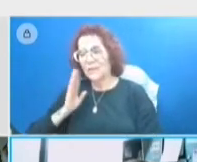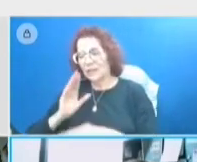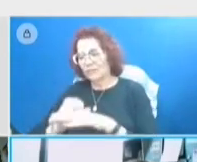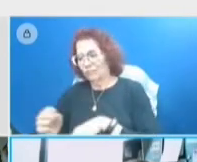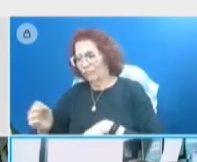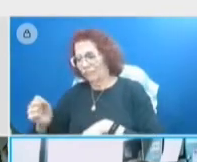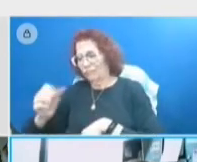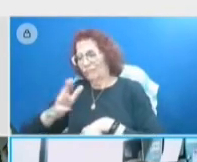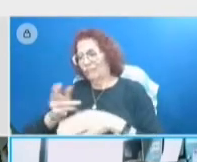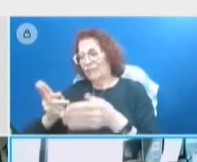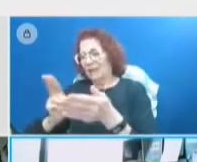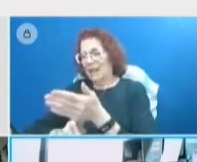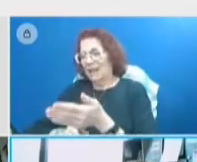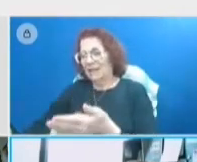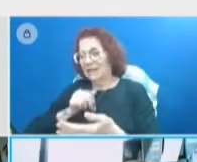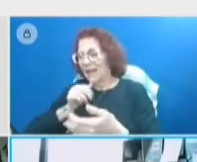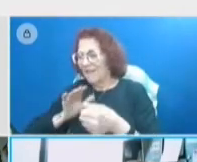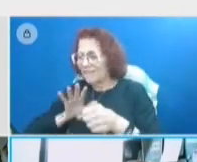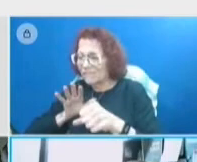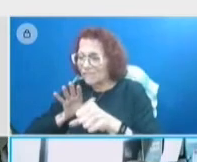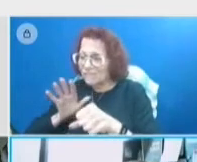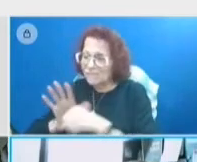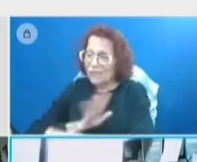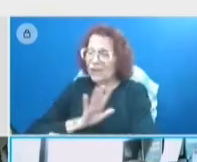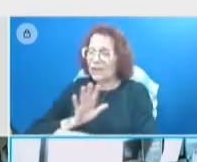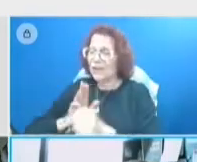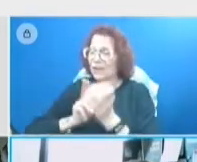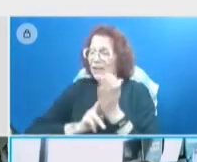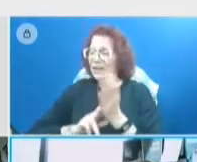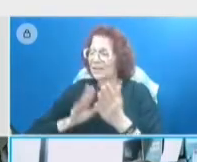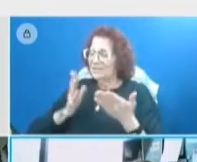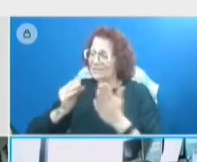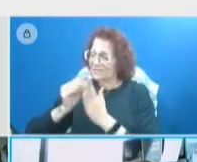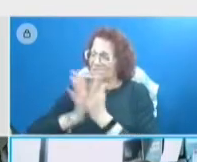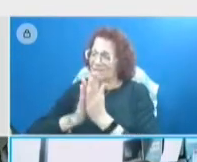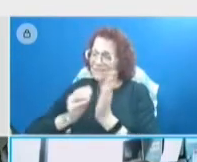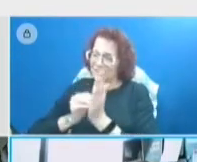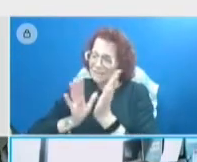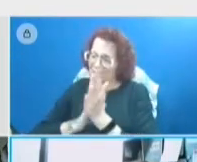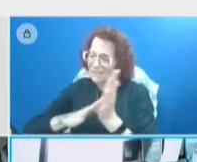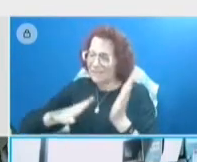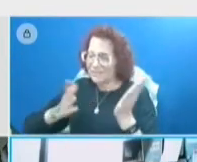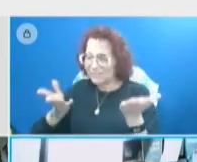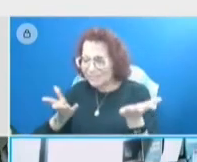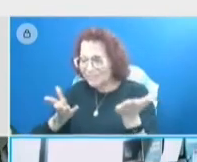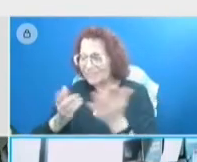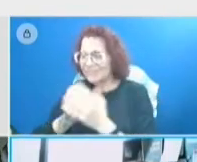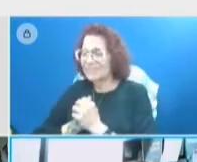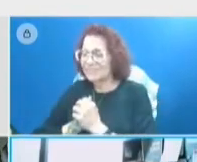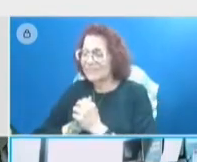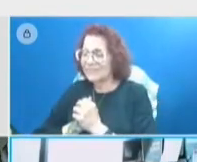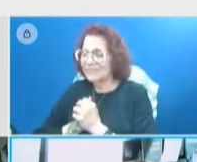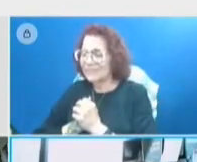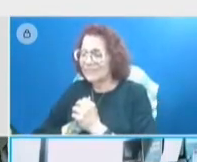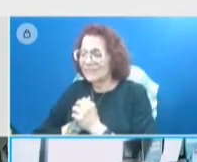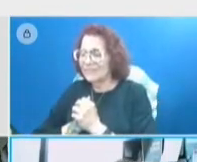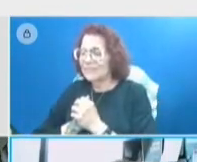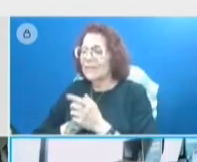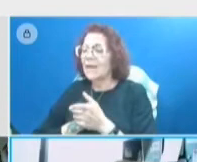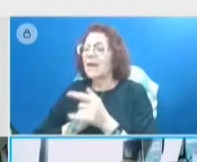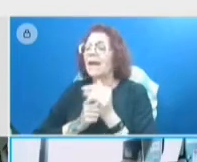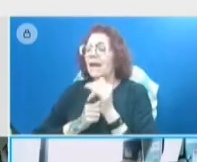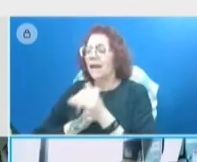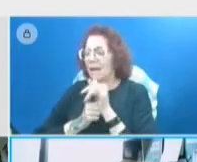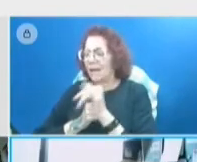full contract. So we're following up for those appendices. And that is all that I have. Right. Well, thank you. Are there